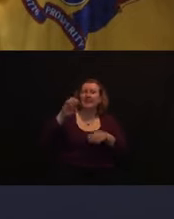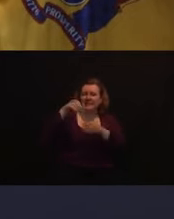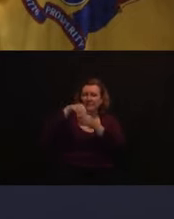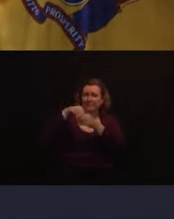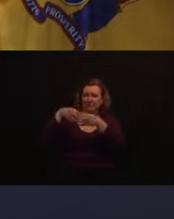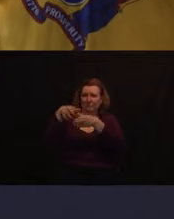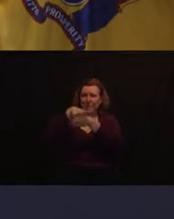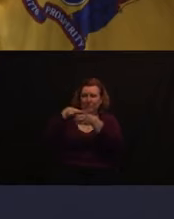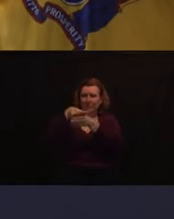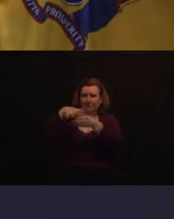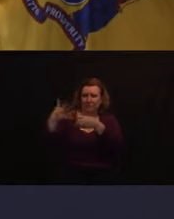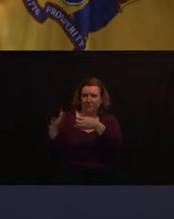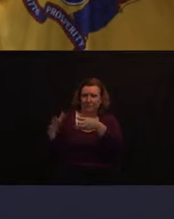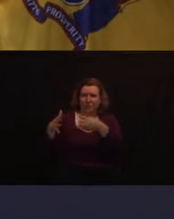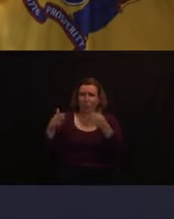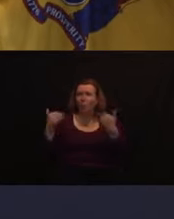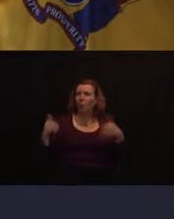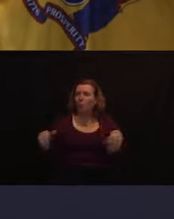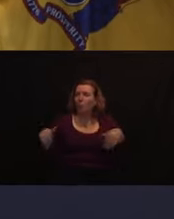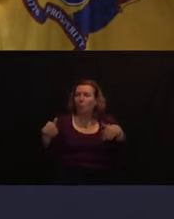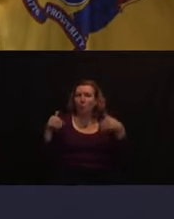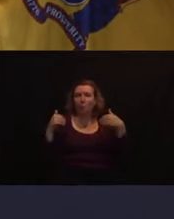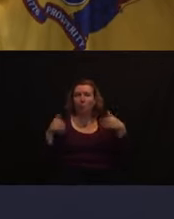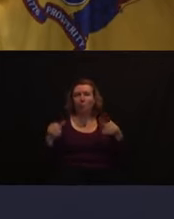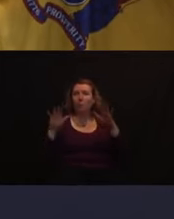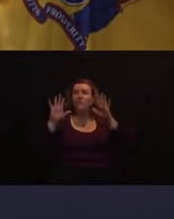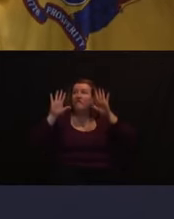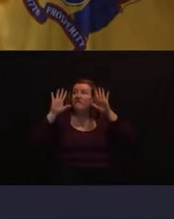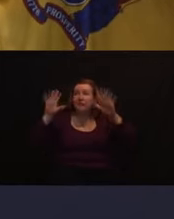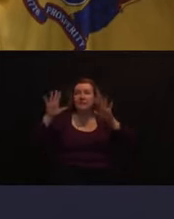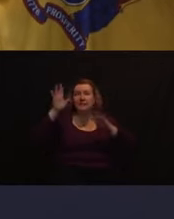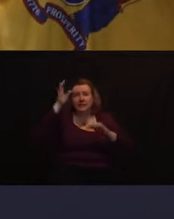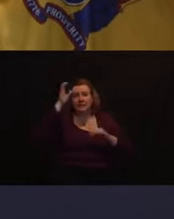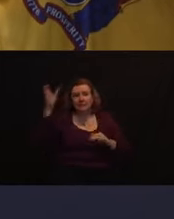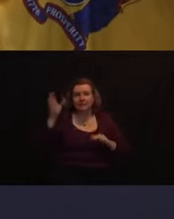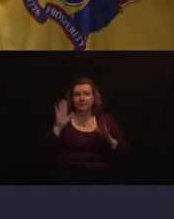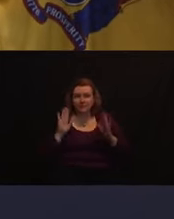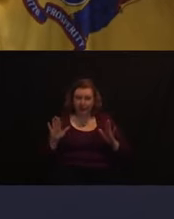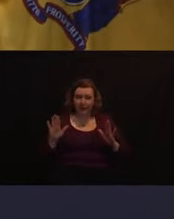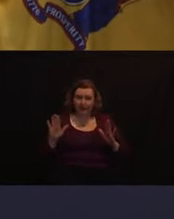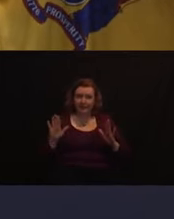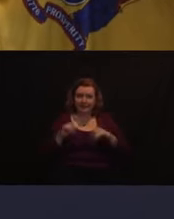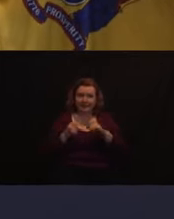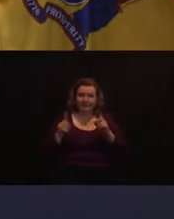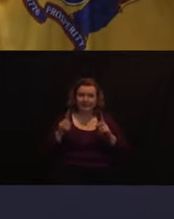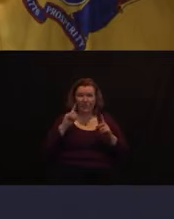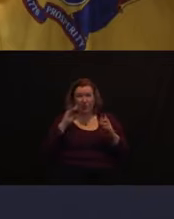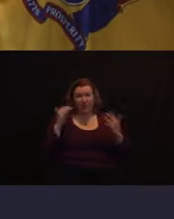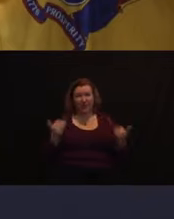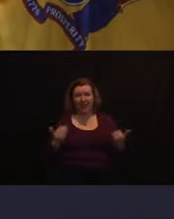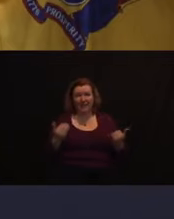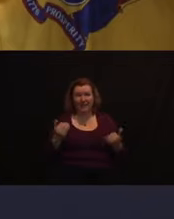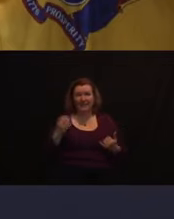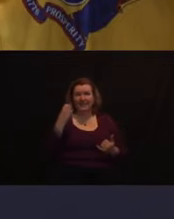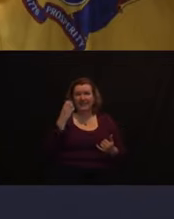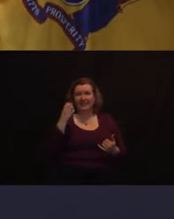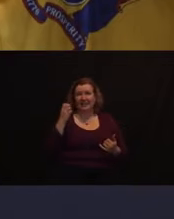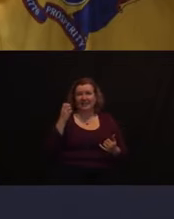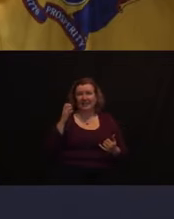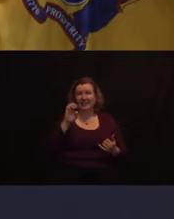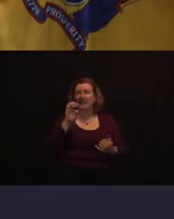It's an extraordinary concept, notwithstanding the fact that e-commerce, which was already